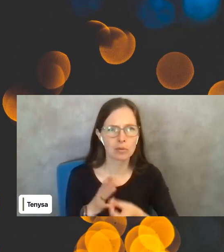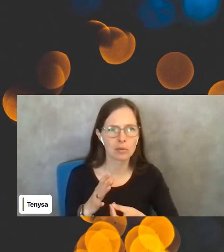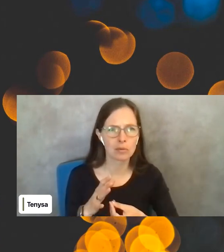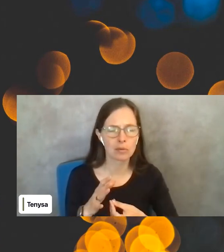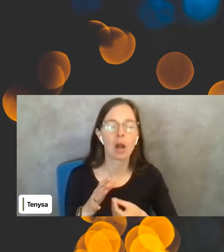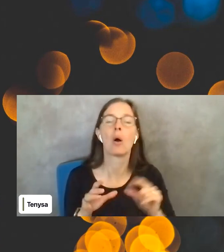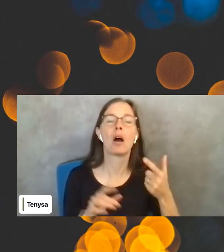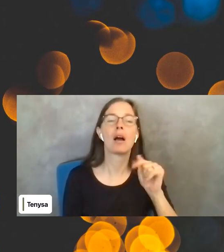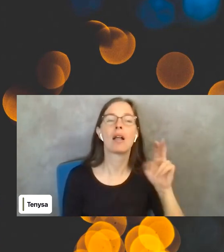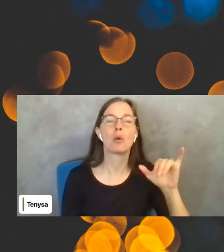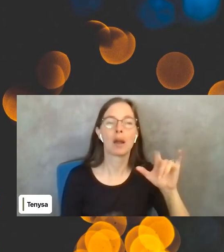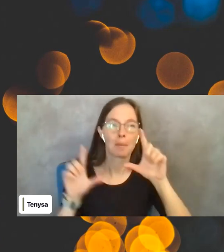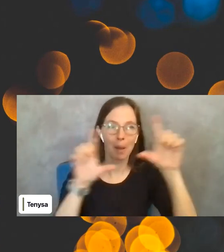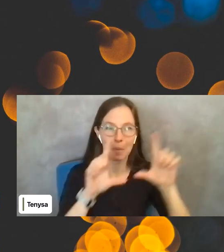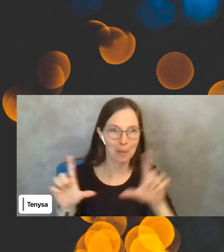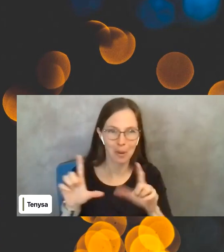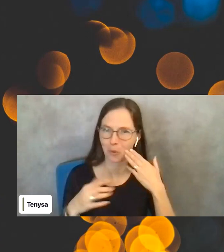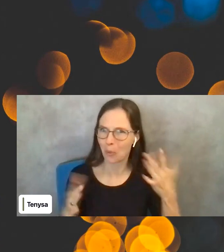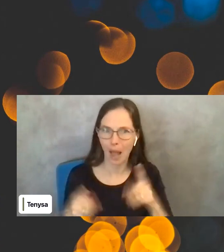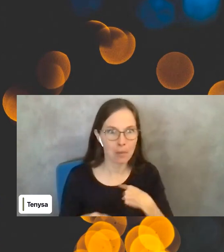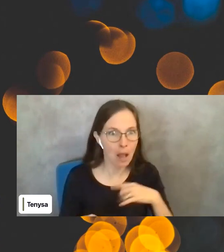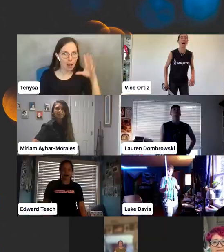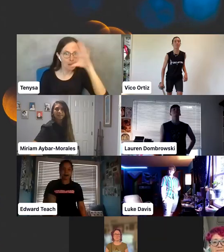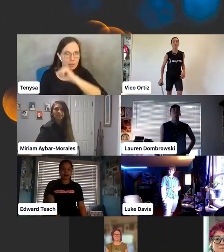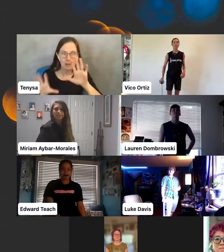Gallery. Oh, there we are. I don't know what happened. I was like, oh no, I missed everybody.